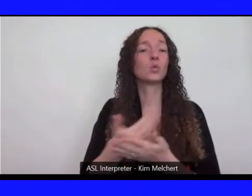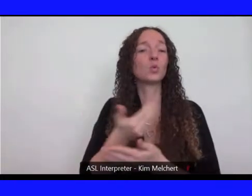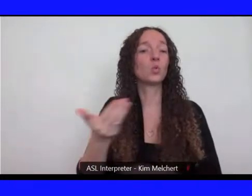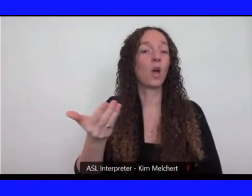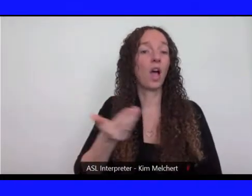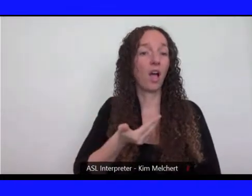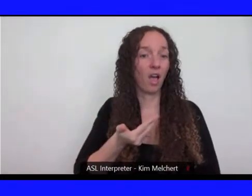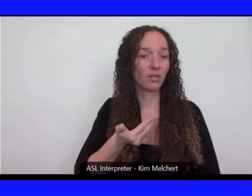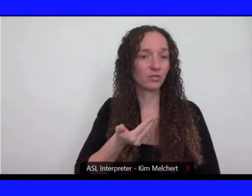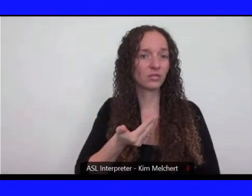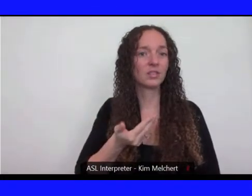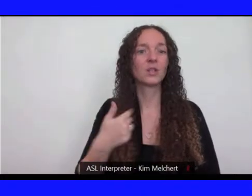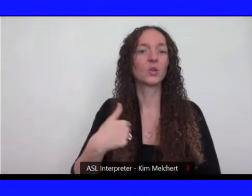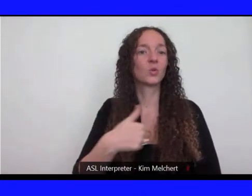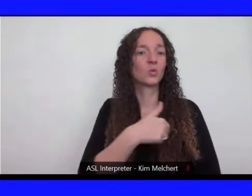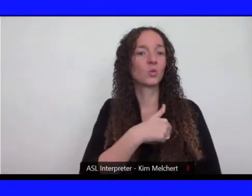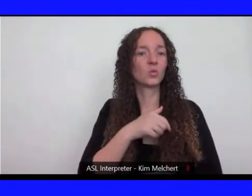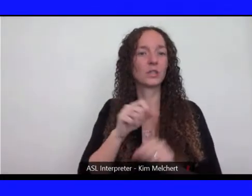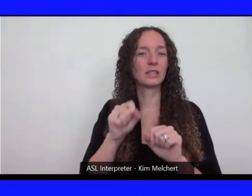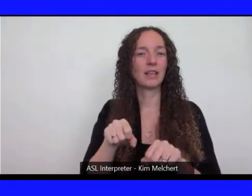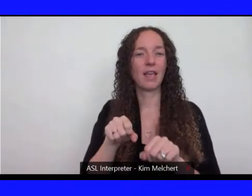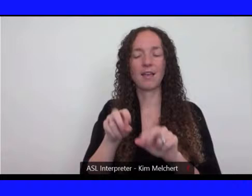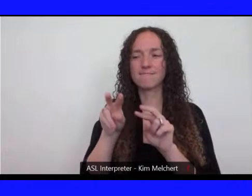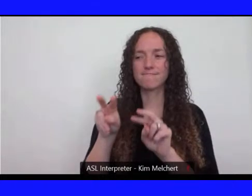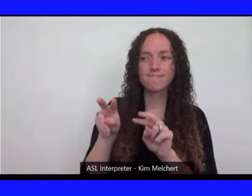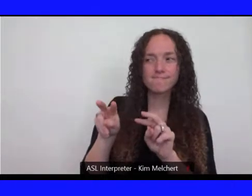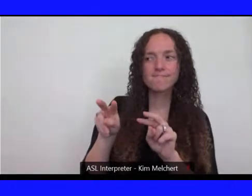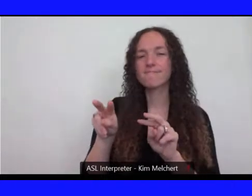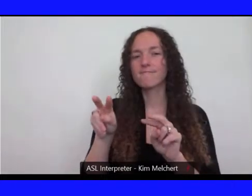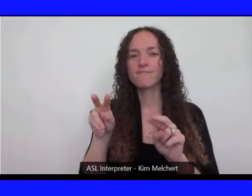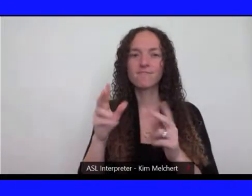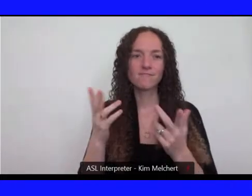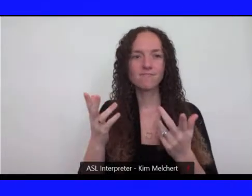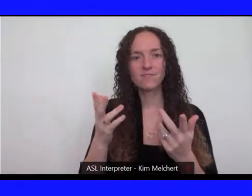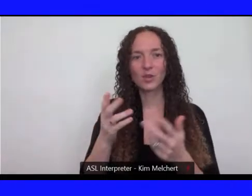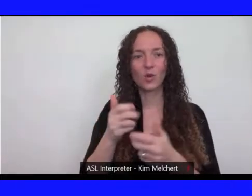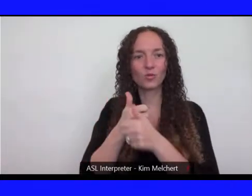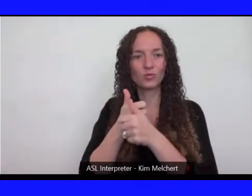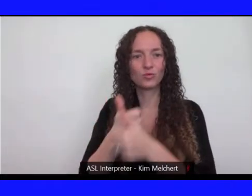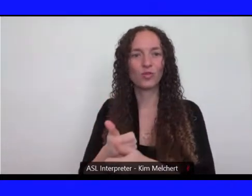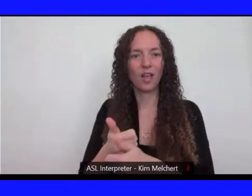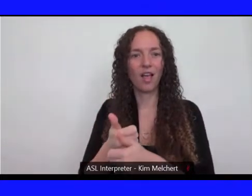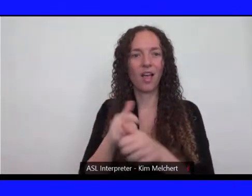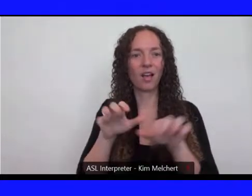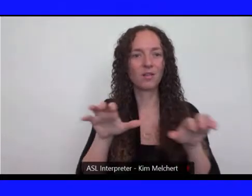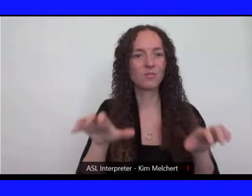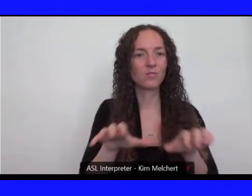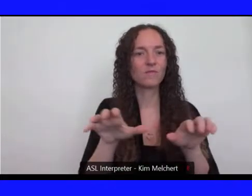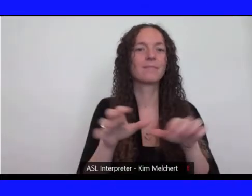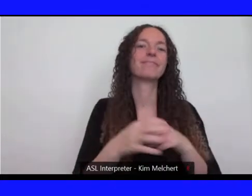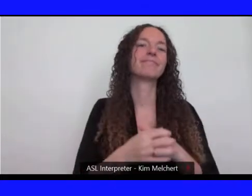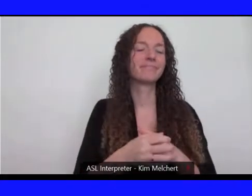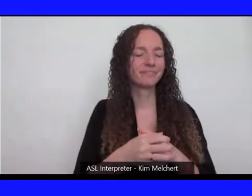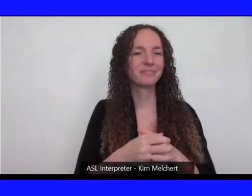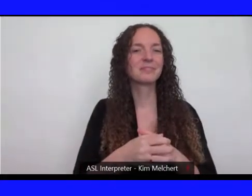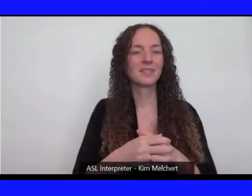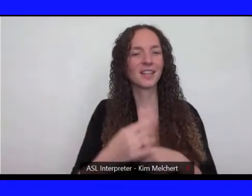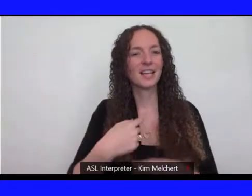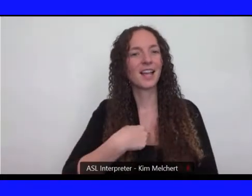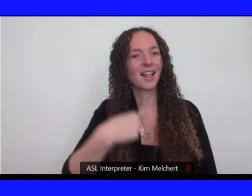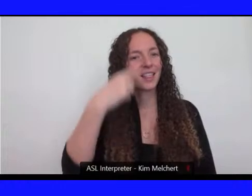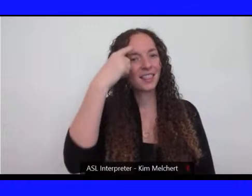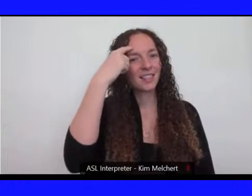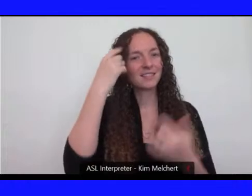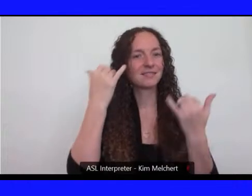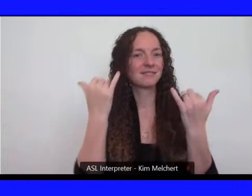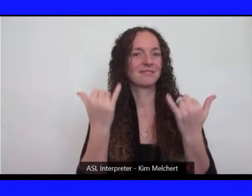is to work. I just want to say thank you, both of you, of course, the larger group at Health and Hospital, for